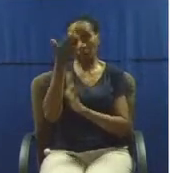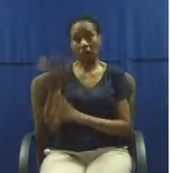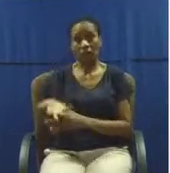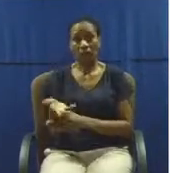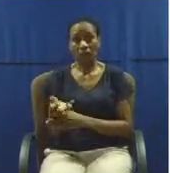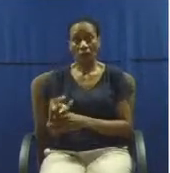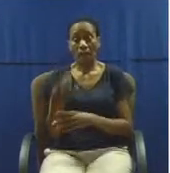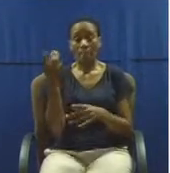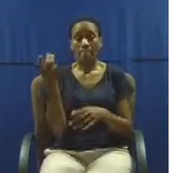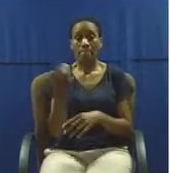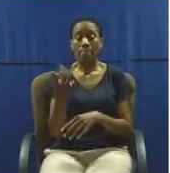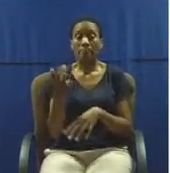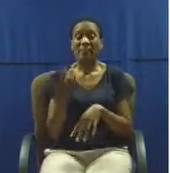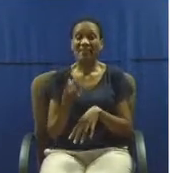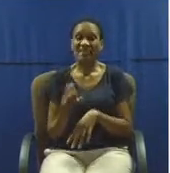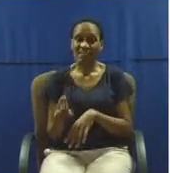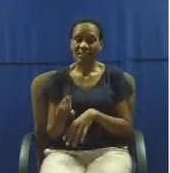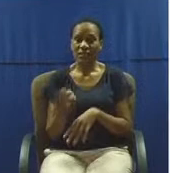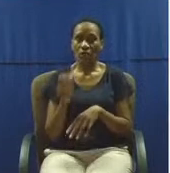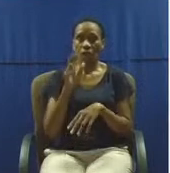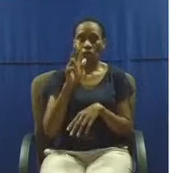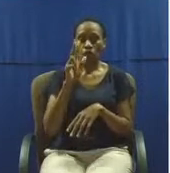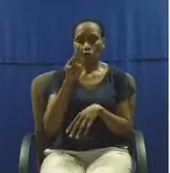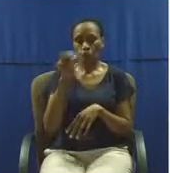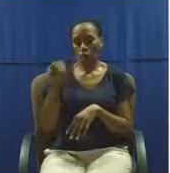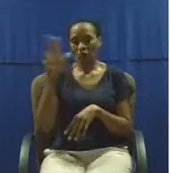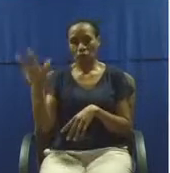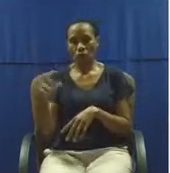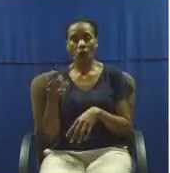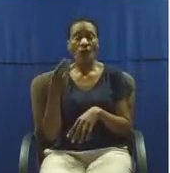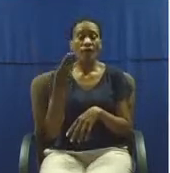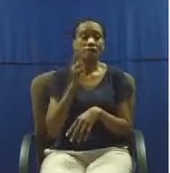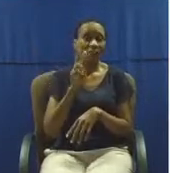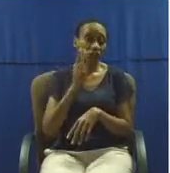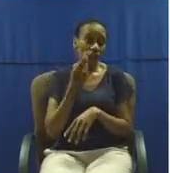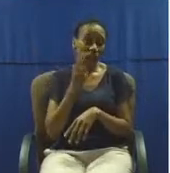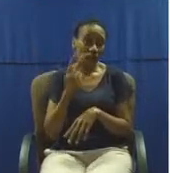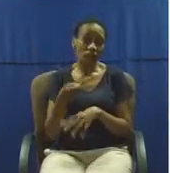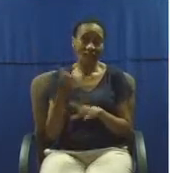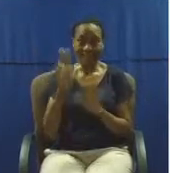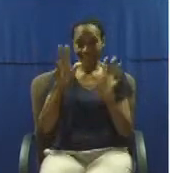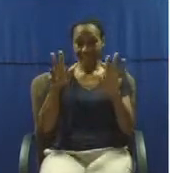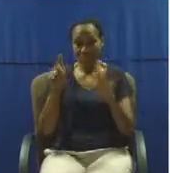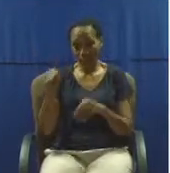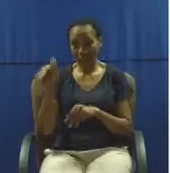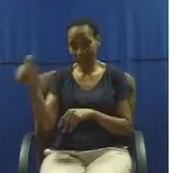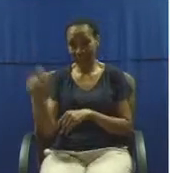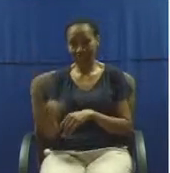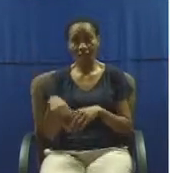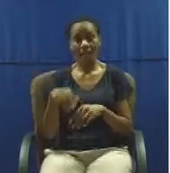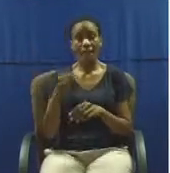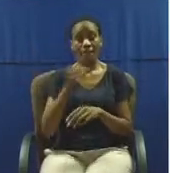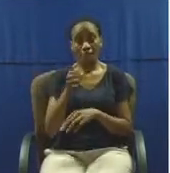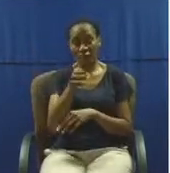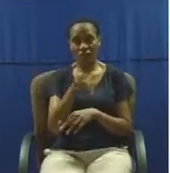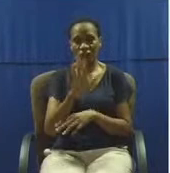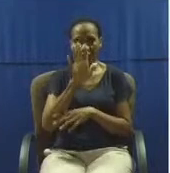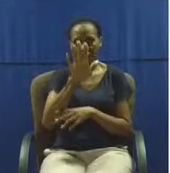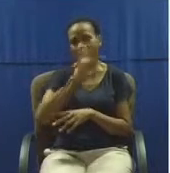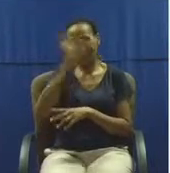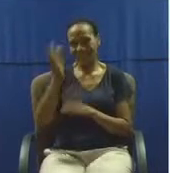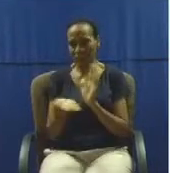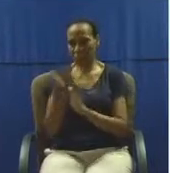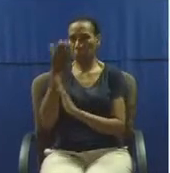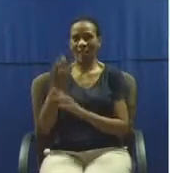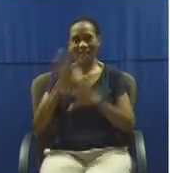Meat by 8.2%. Veggies by 8.6%. And pilchards by 5%. This tin cost